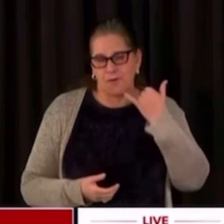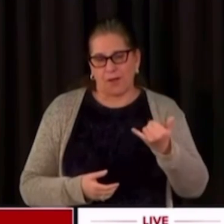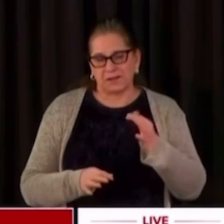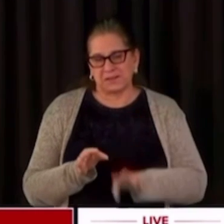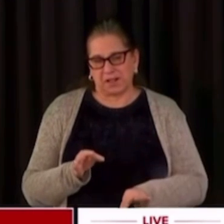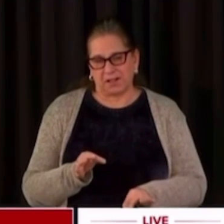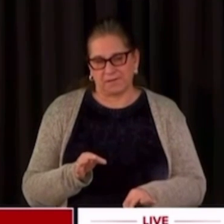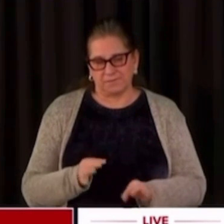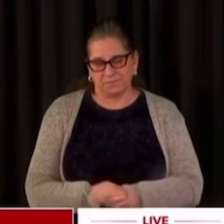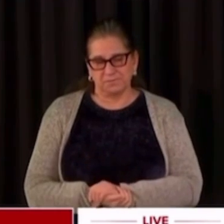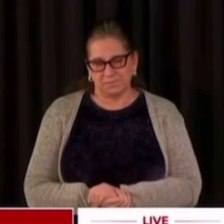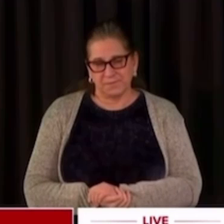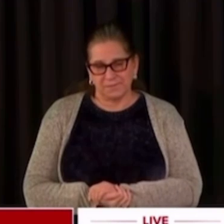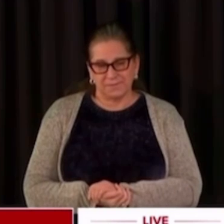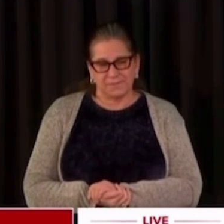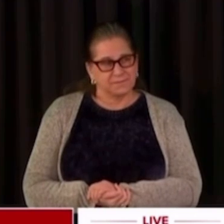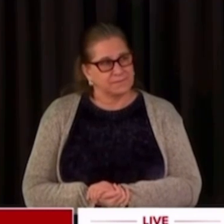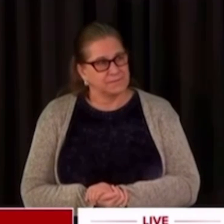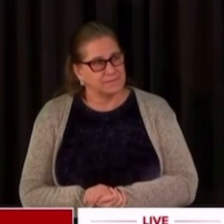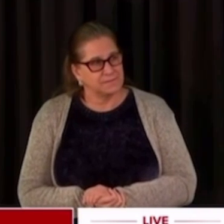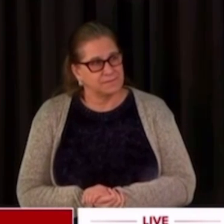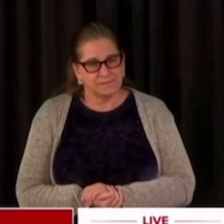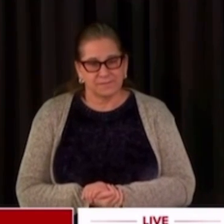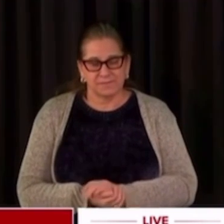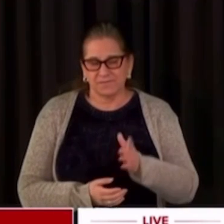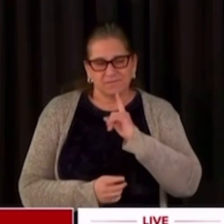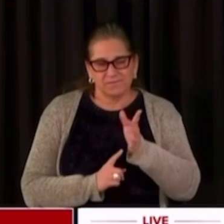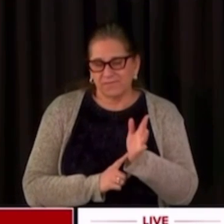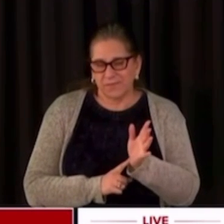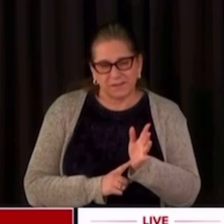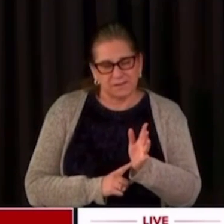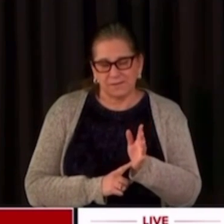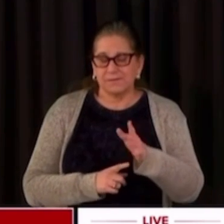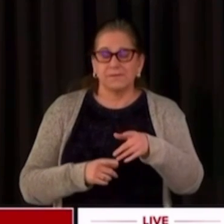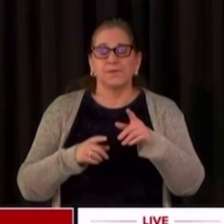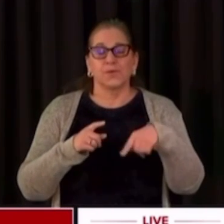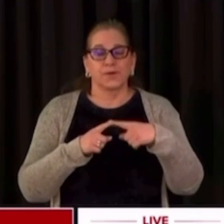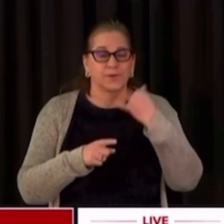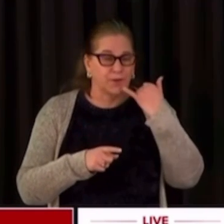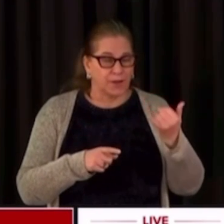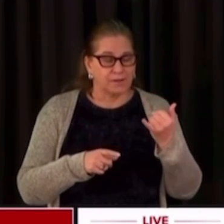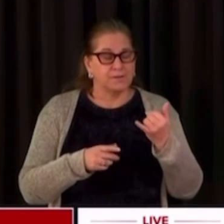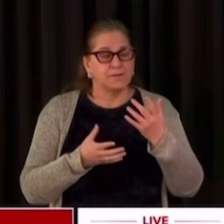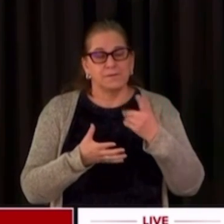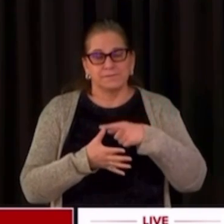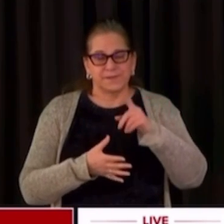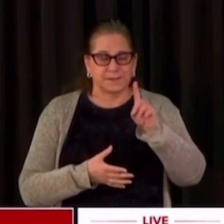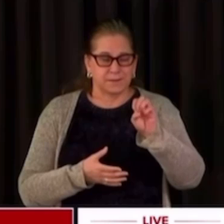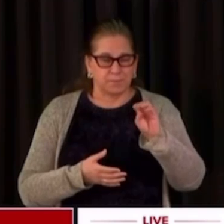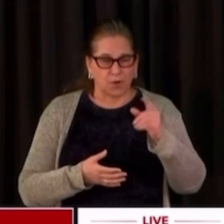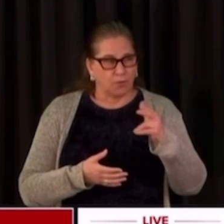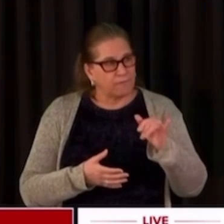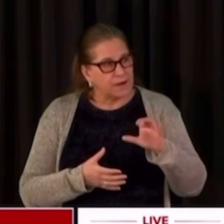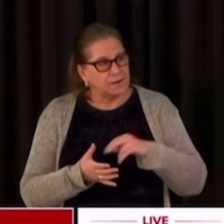phone. You will be asked for demographic information, your race, gender, age, your medical history,